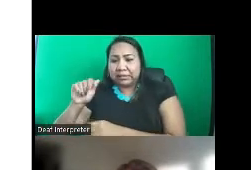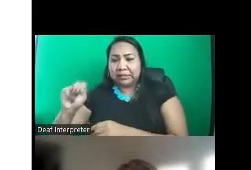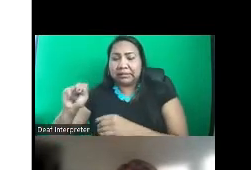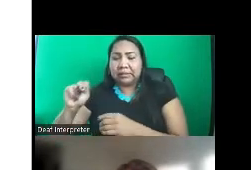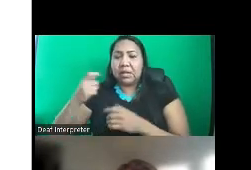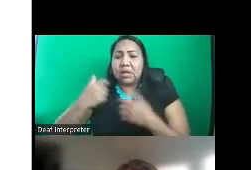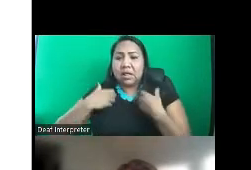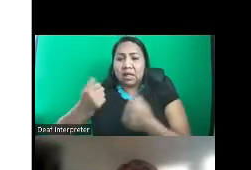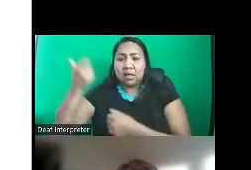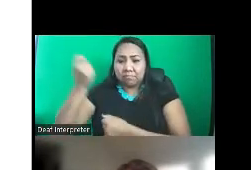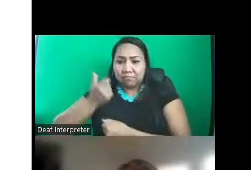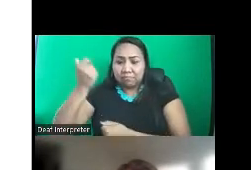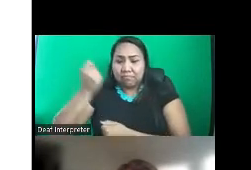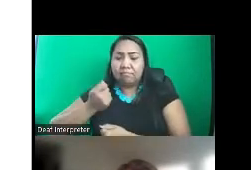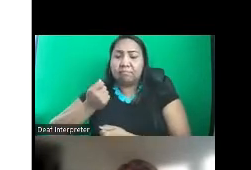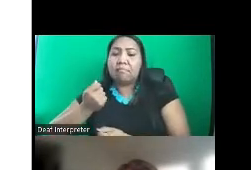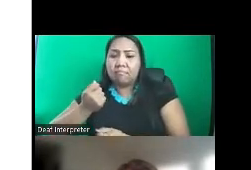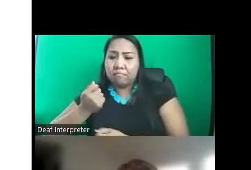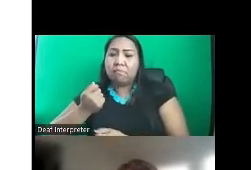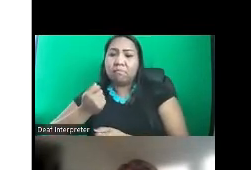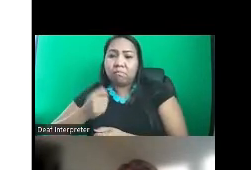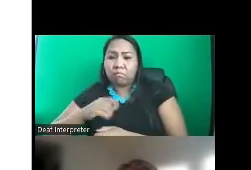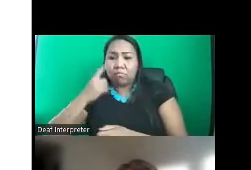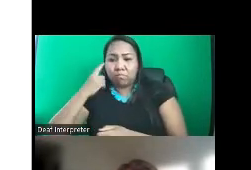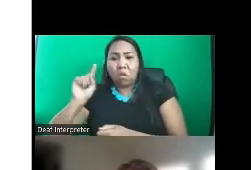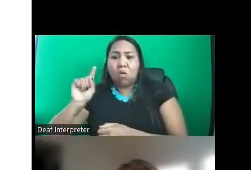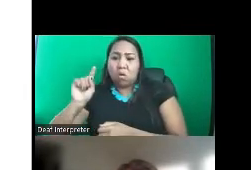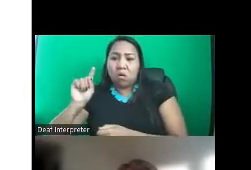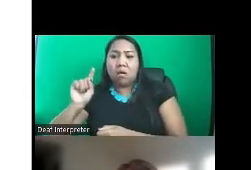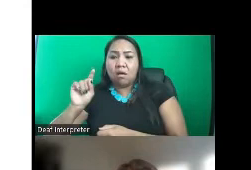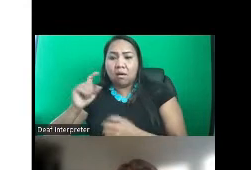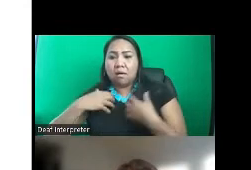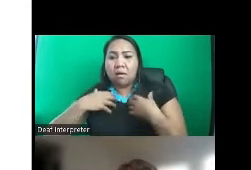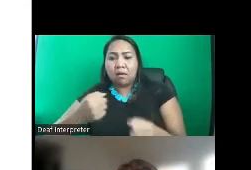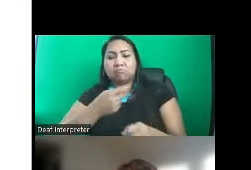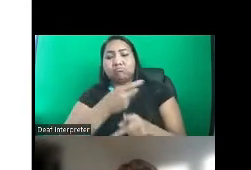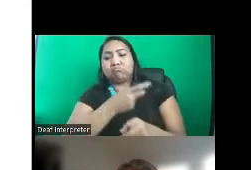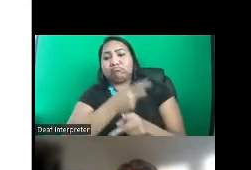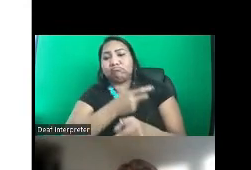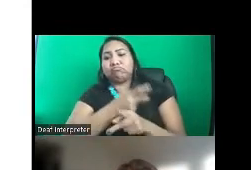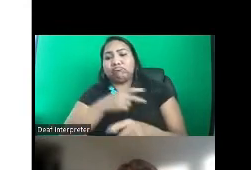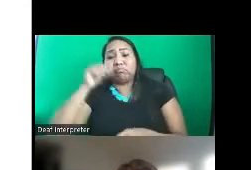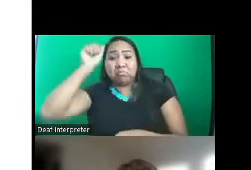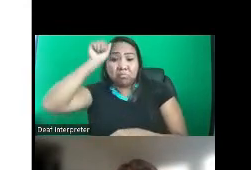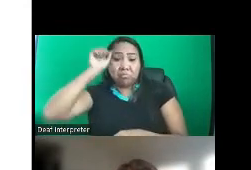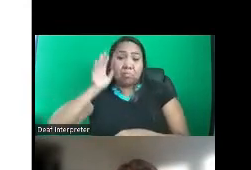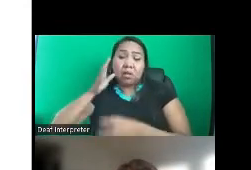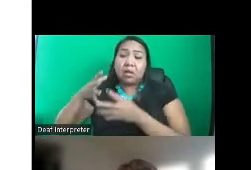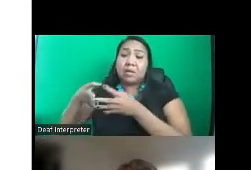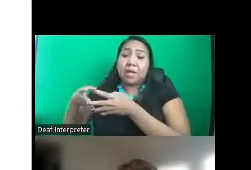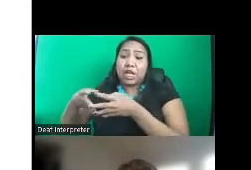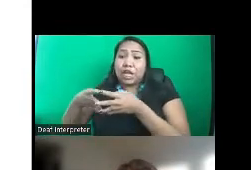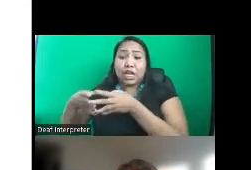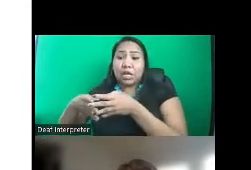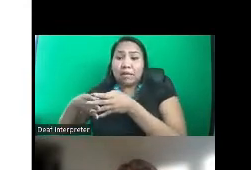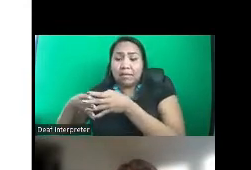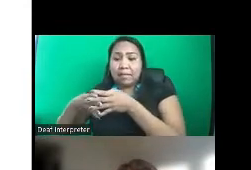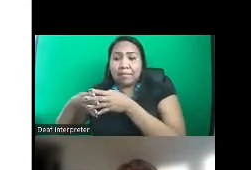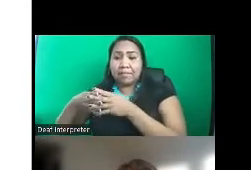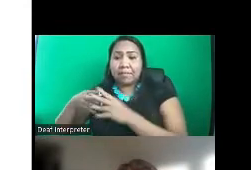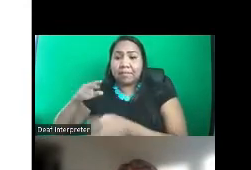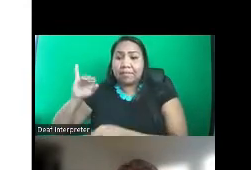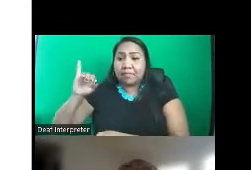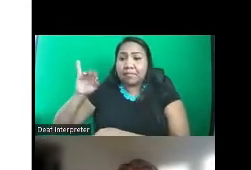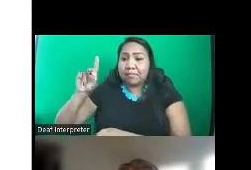So Alaska Native and American Indian students can apply for this, where they pay all of your tuition and a living